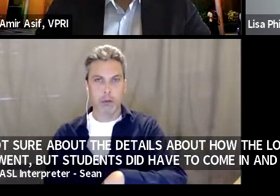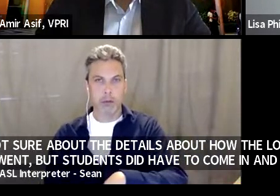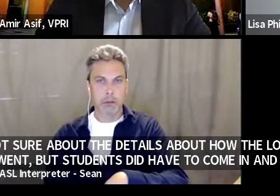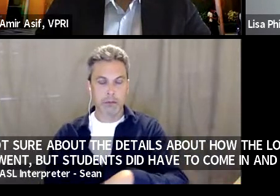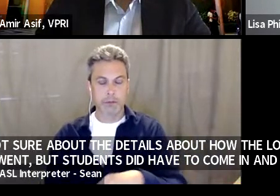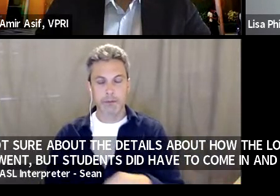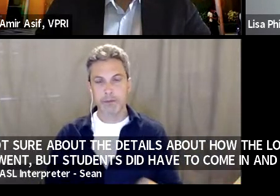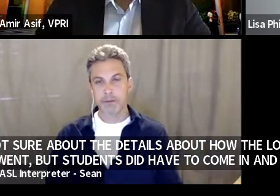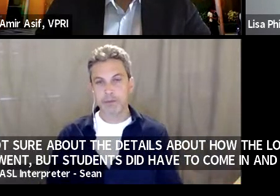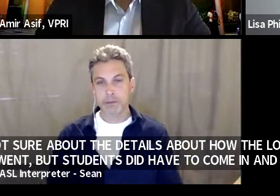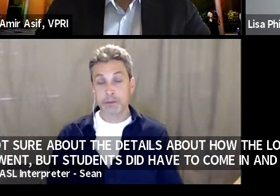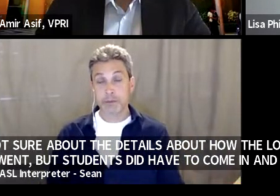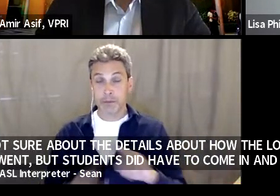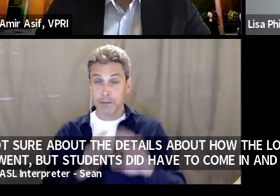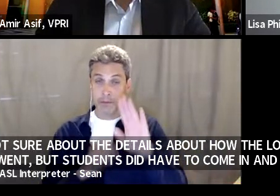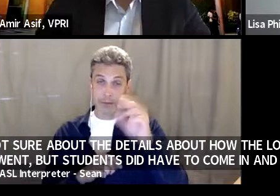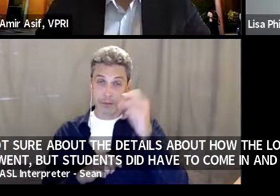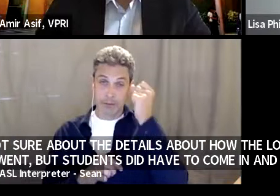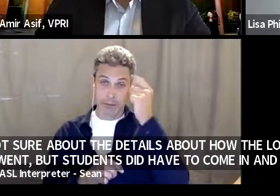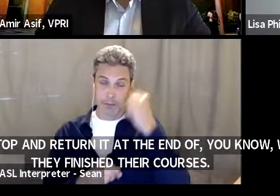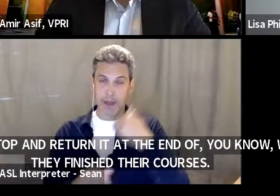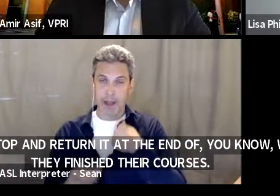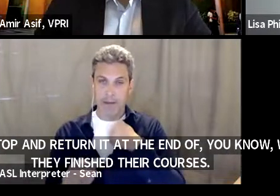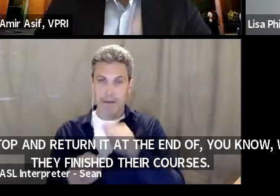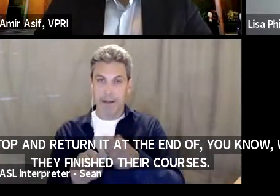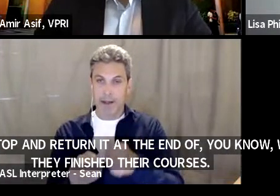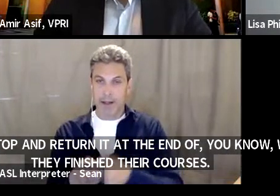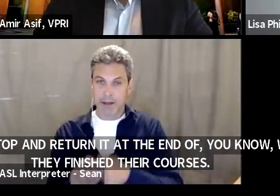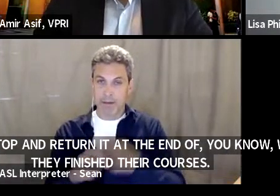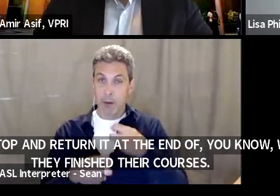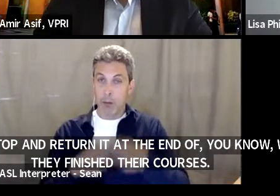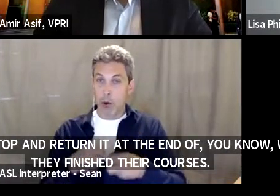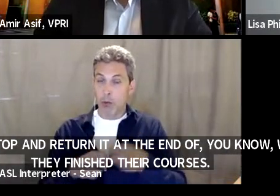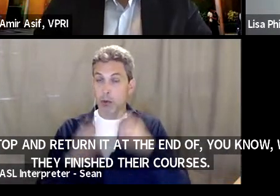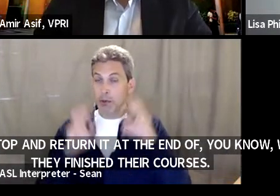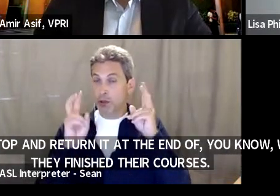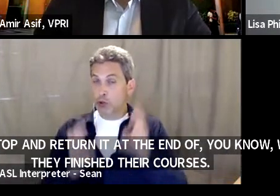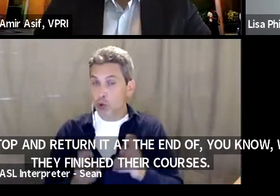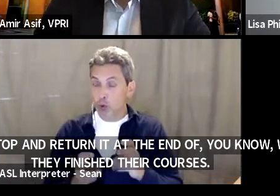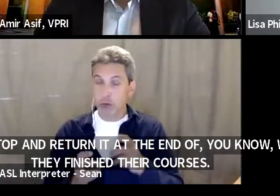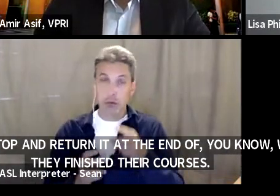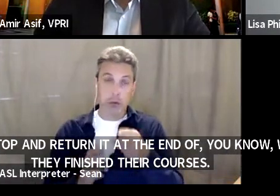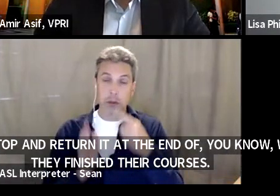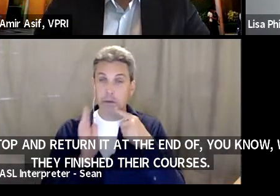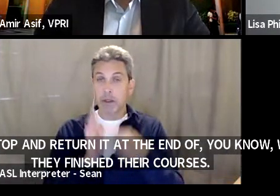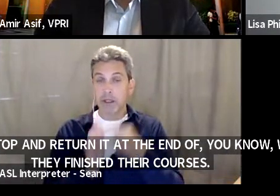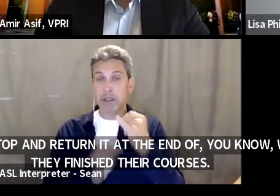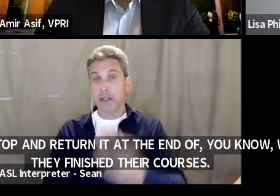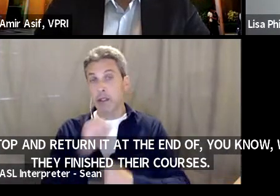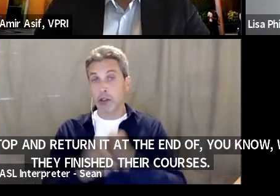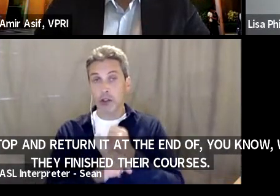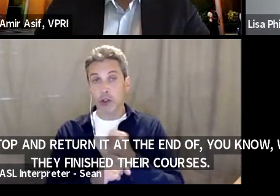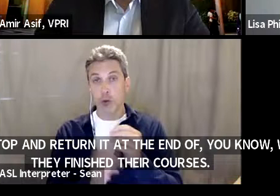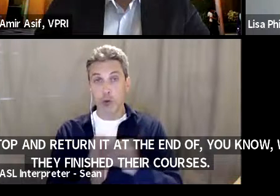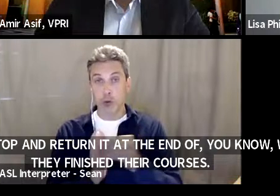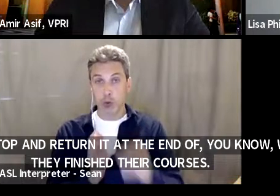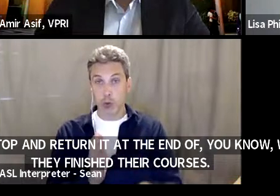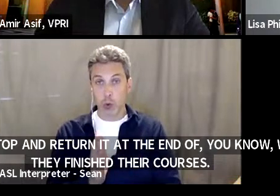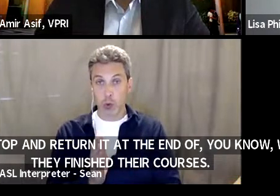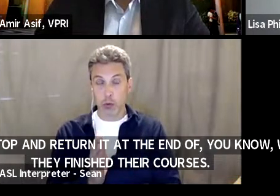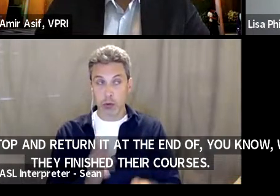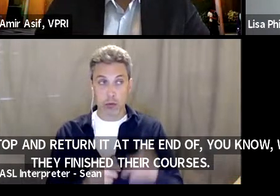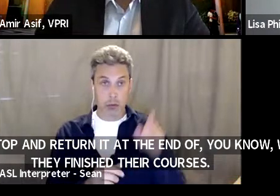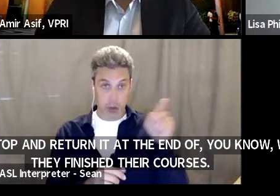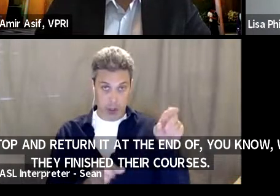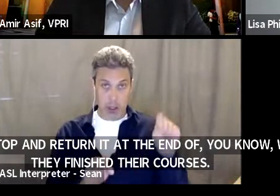other complexities around that internationally in terms of whether or not students have access to the bandwidth that